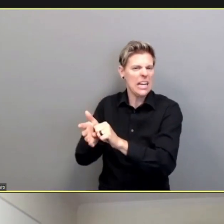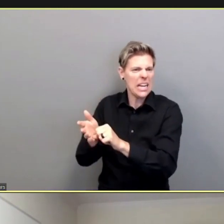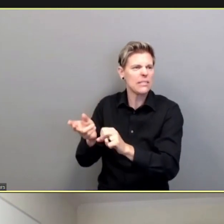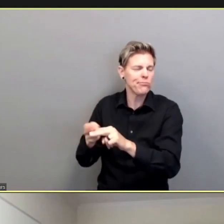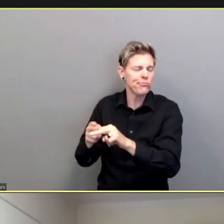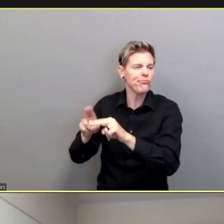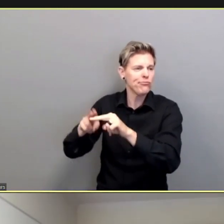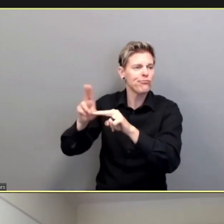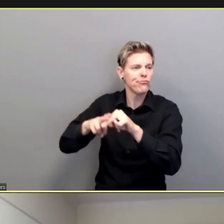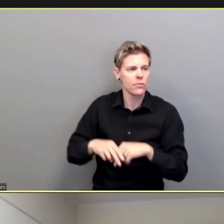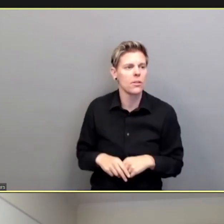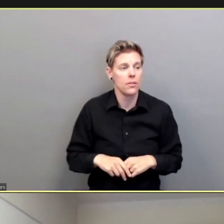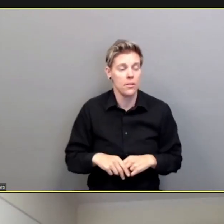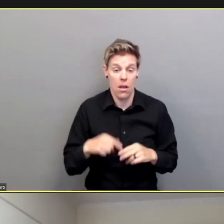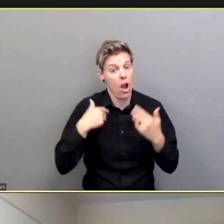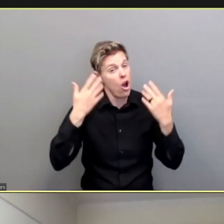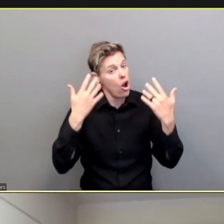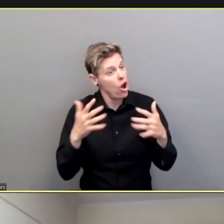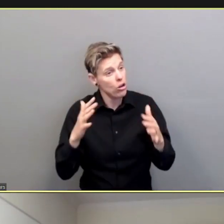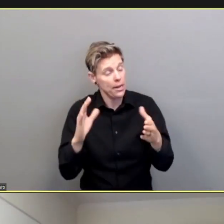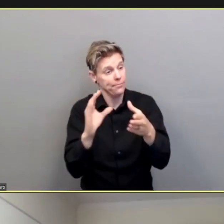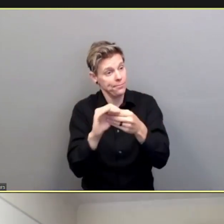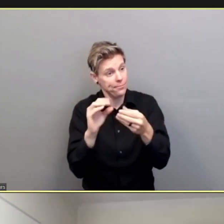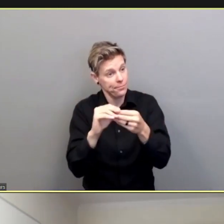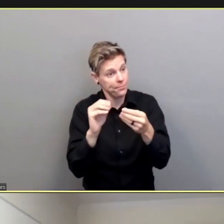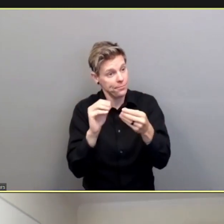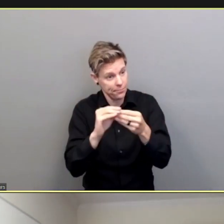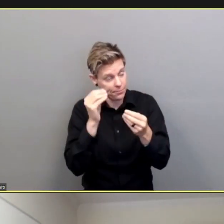exciting or what we hope